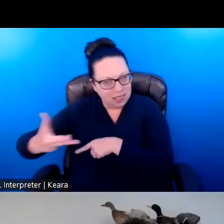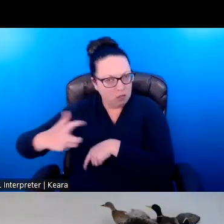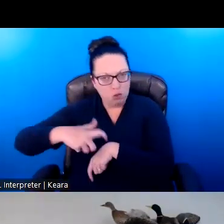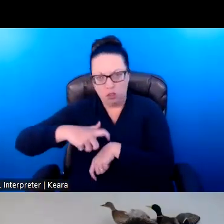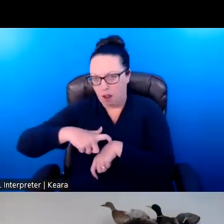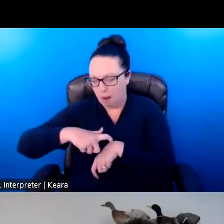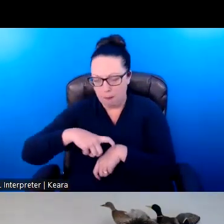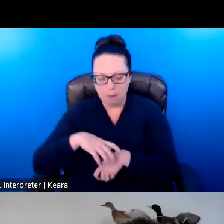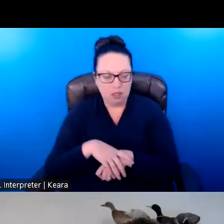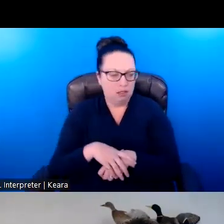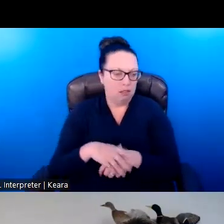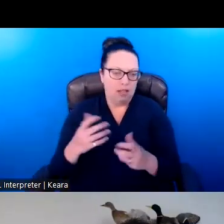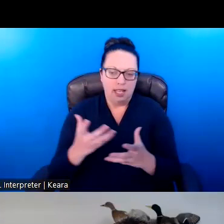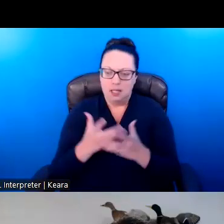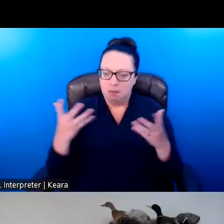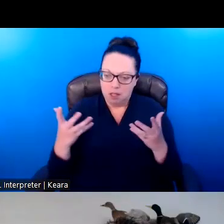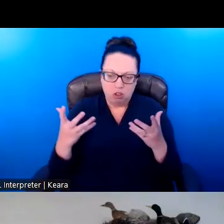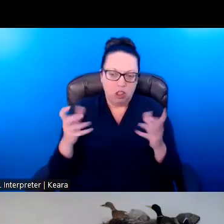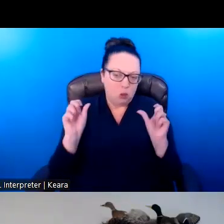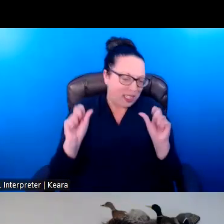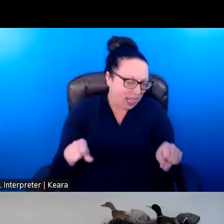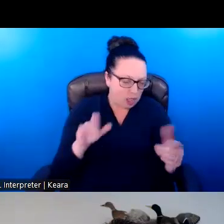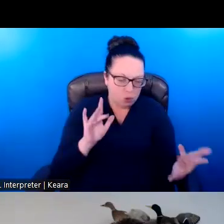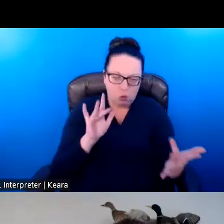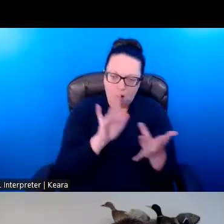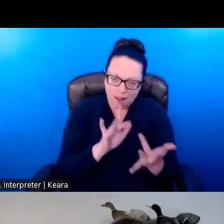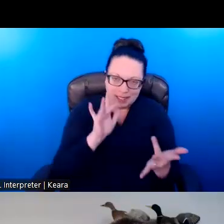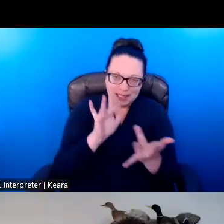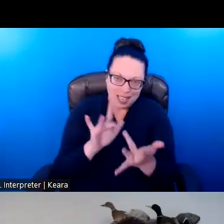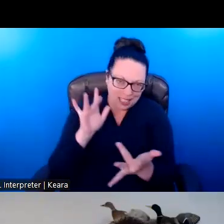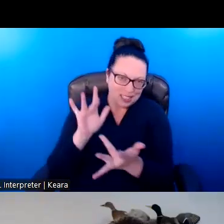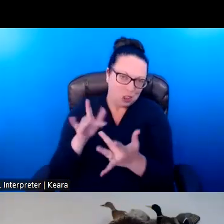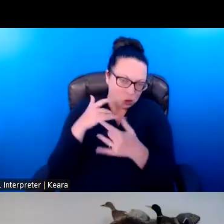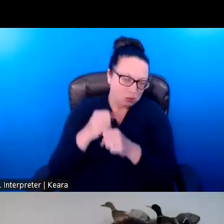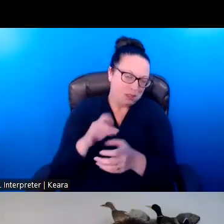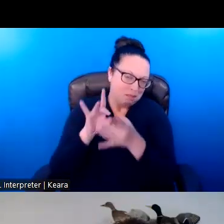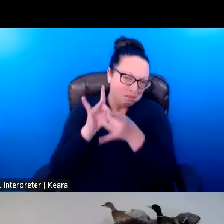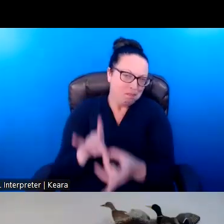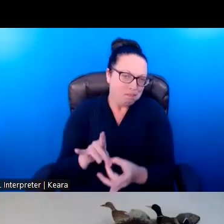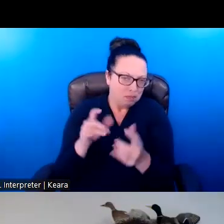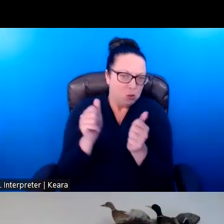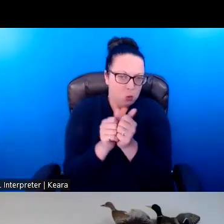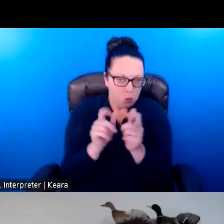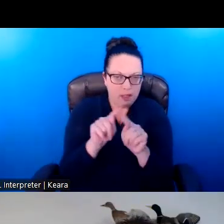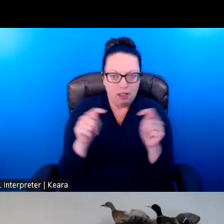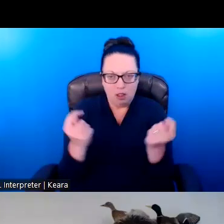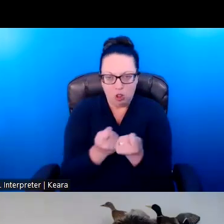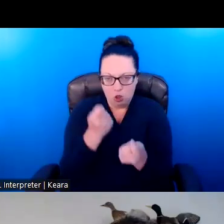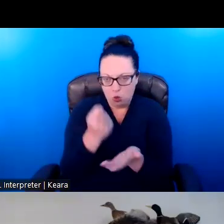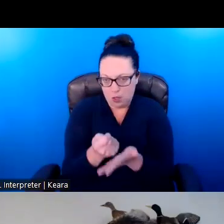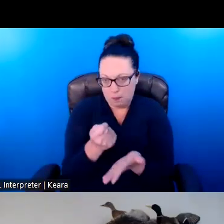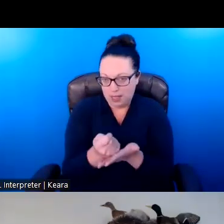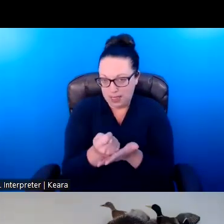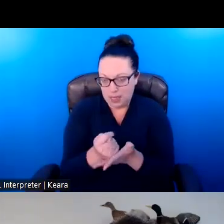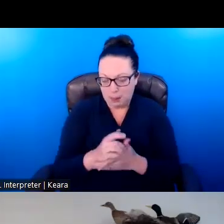as you can, reaching out, trying to get that connection with their treatment team. From my